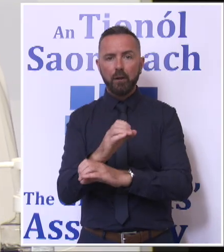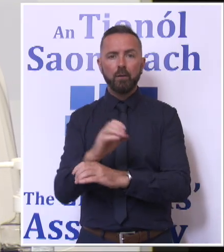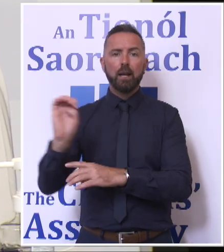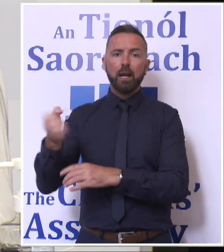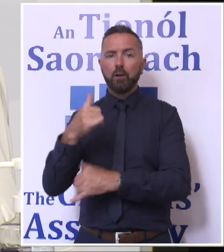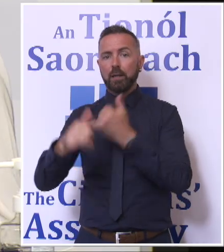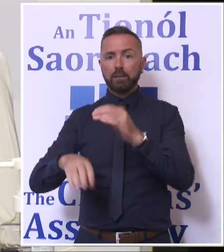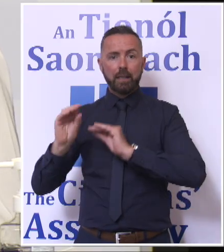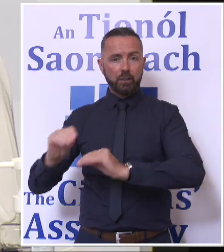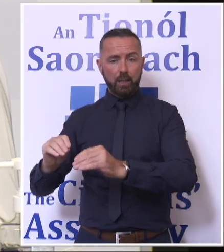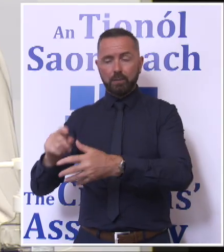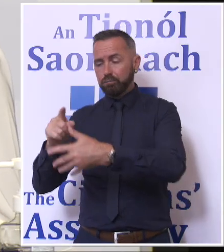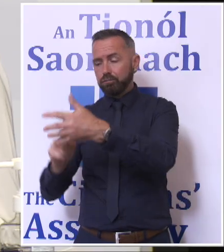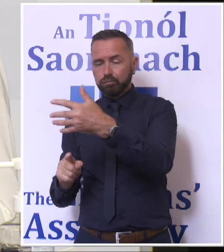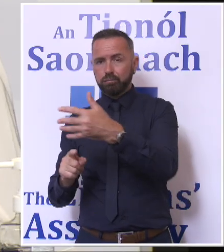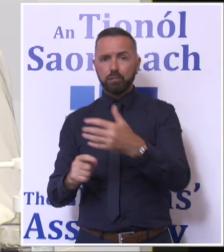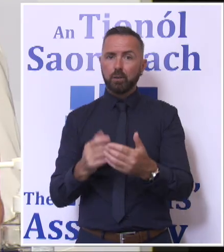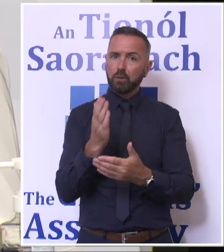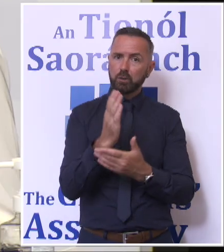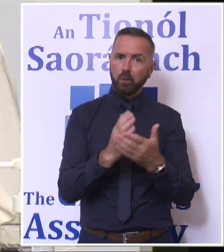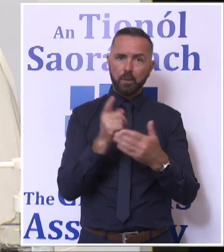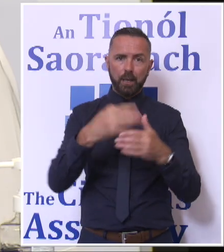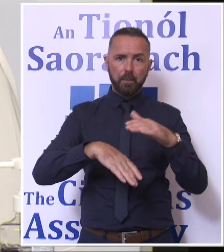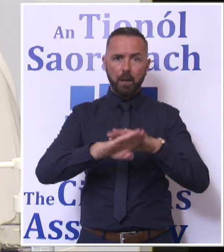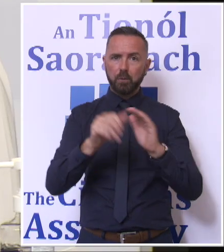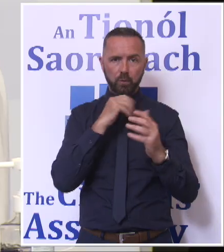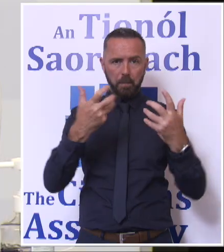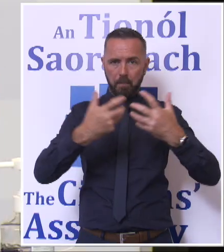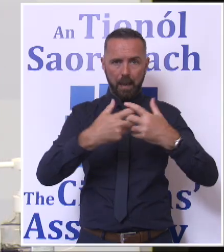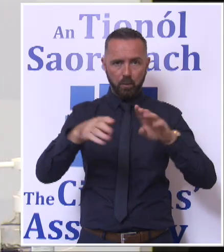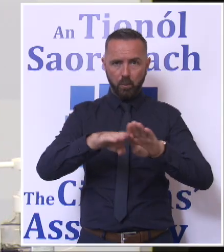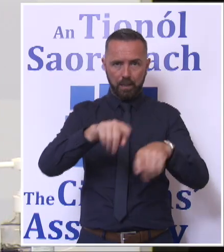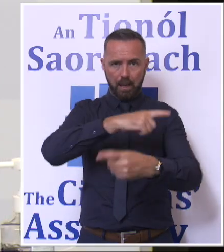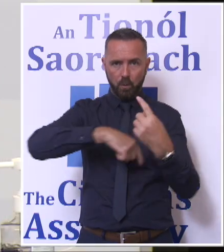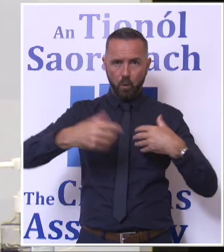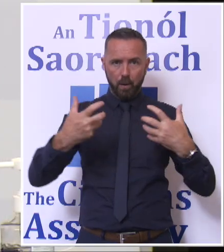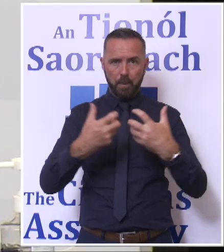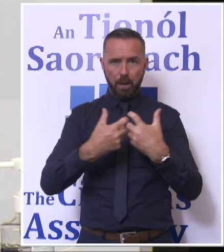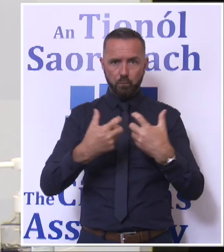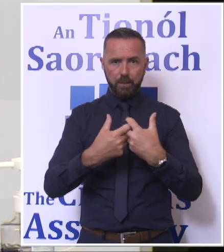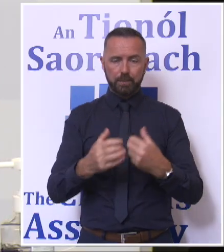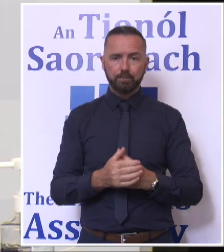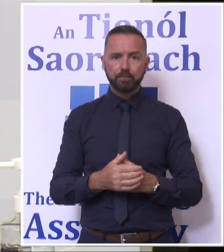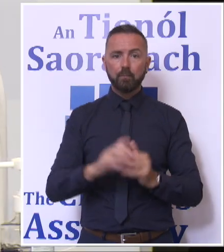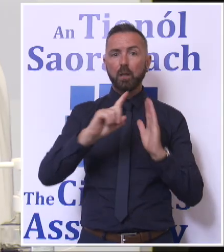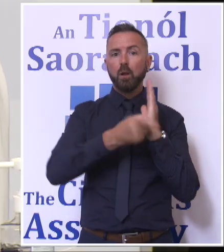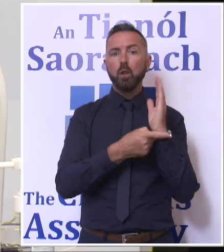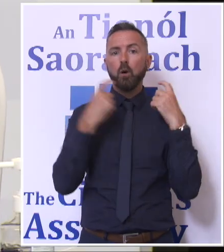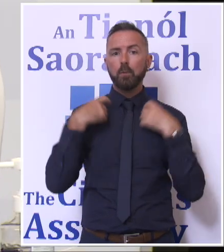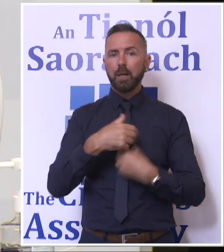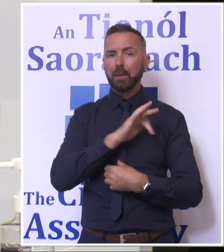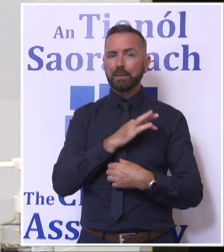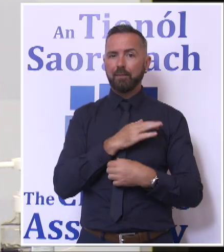education. In some cases, their boundaries don't even align with our boundaries. As Lord Mayor, I interact with these